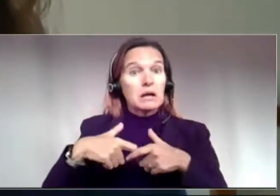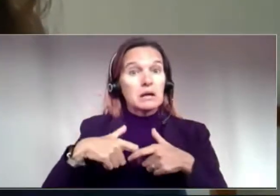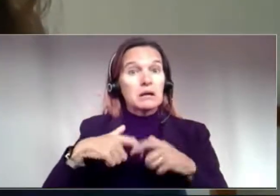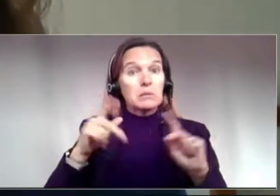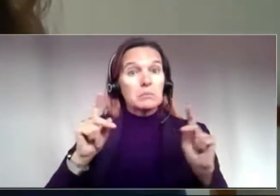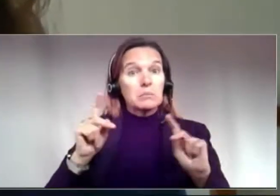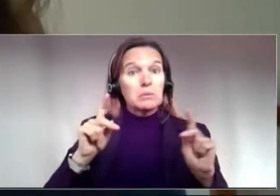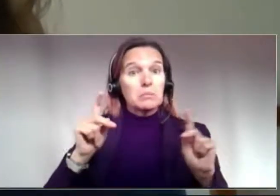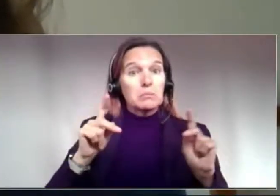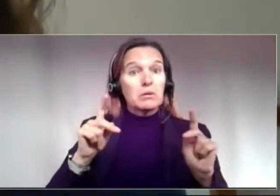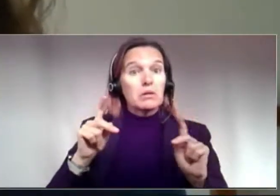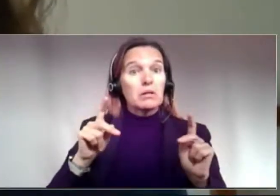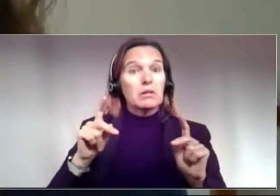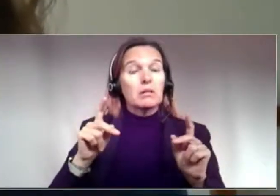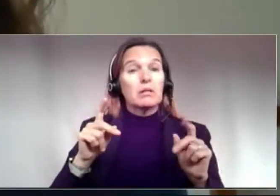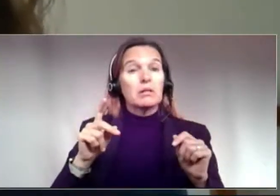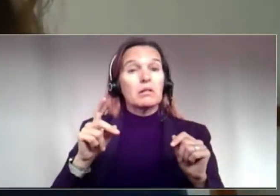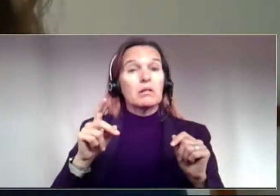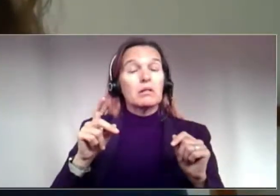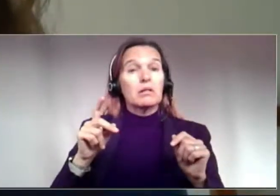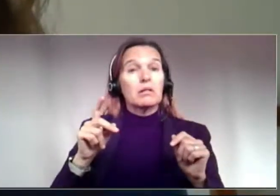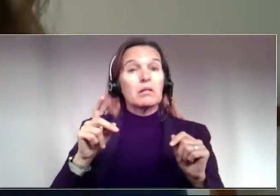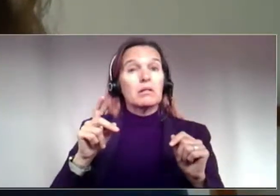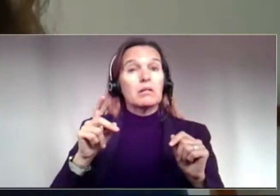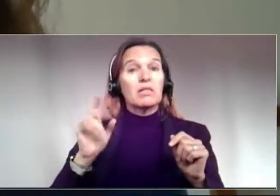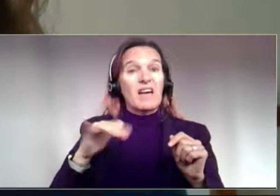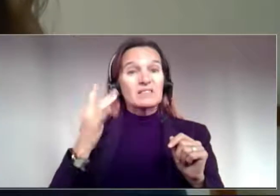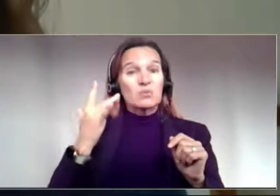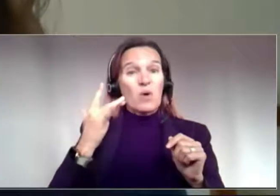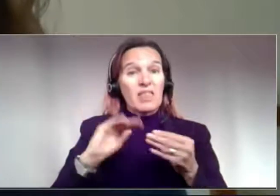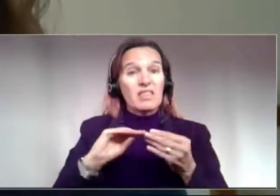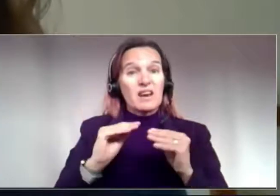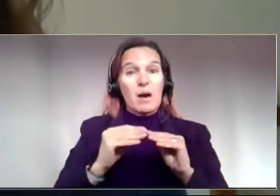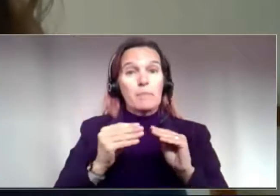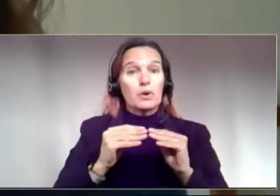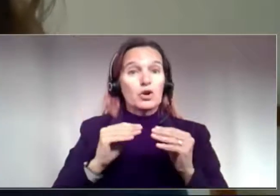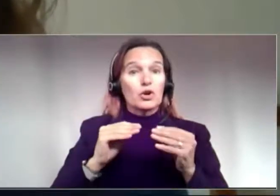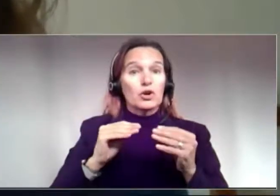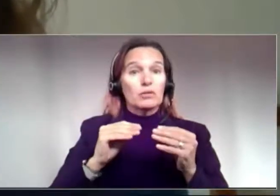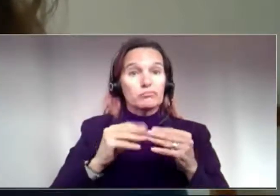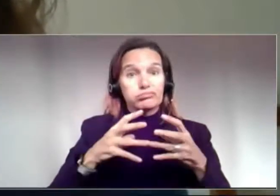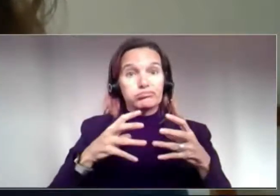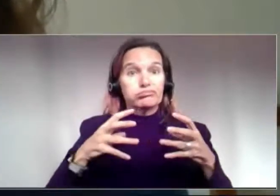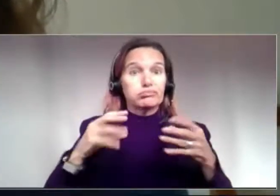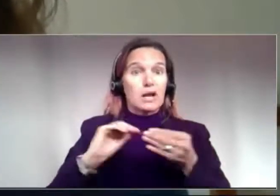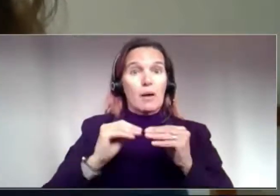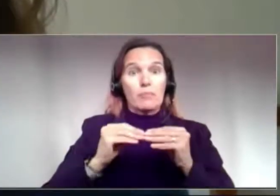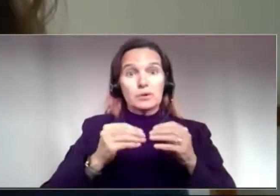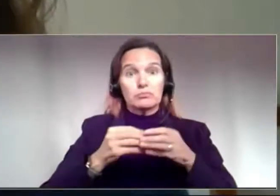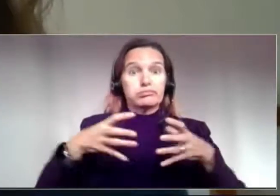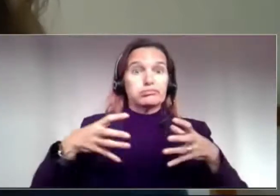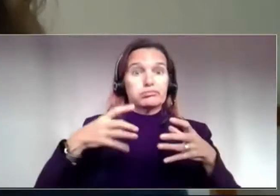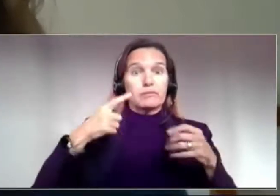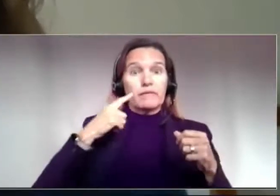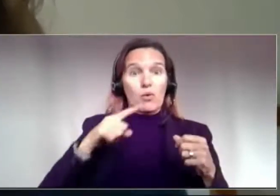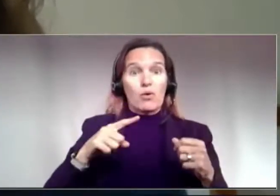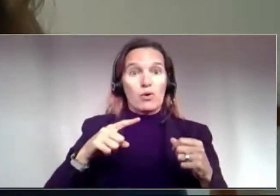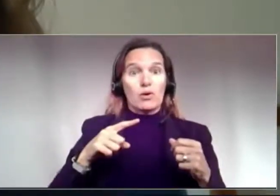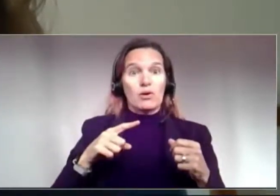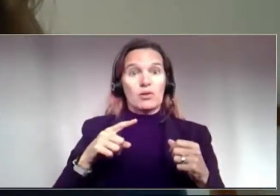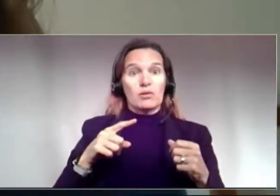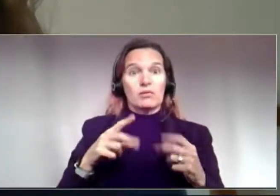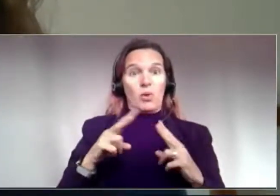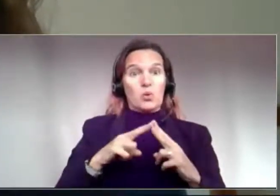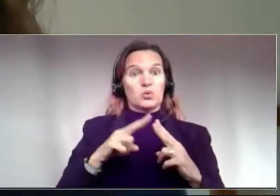that why those numbers are so big for those two factors?